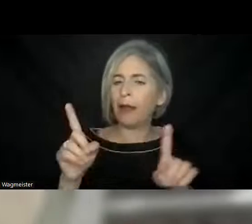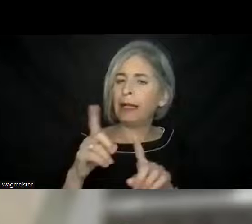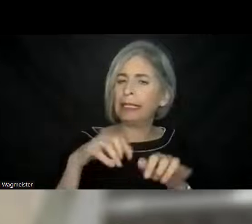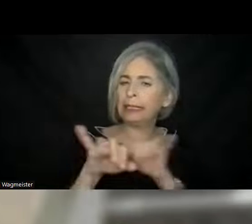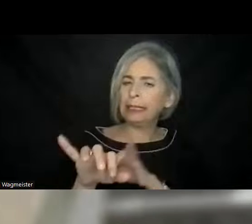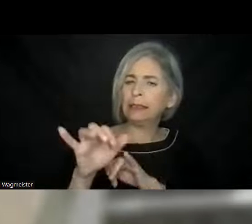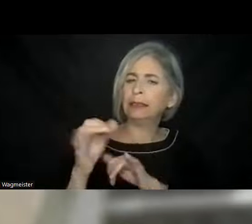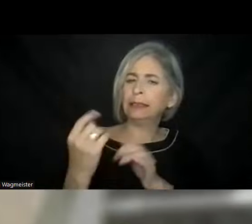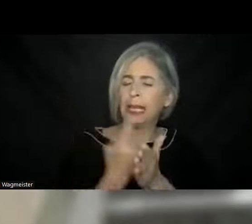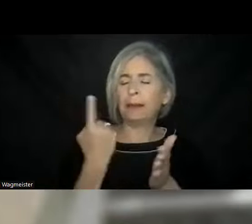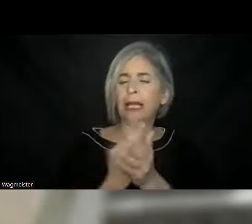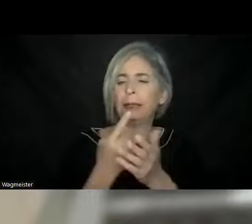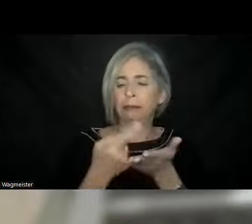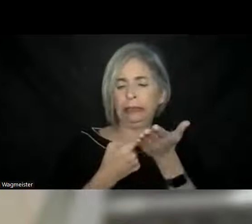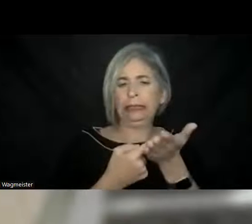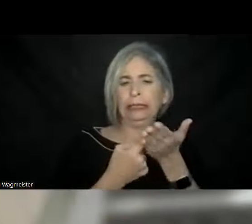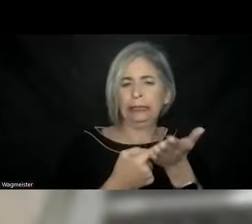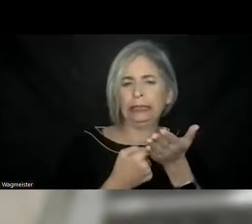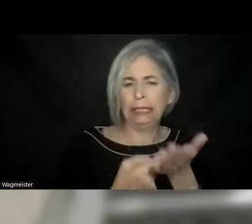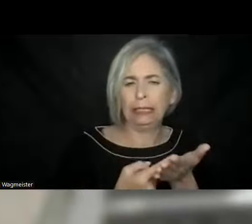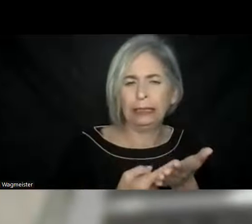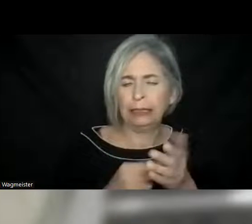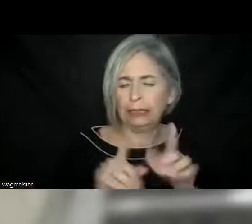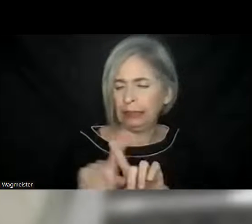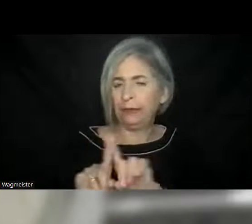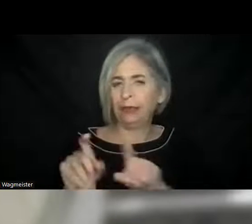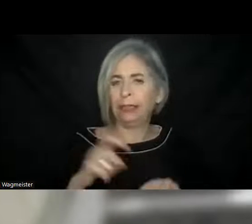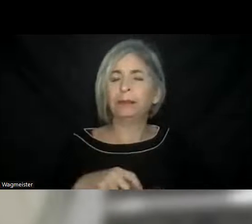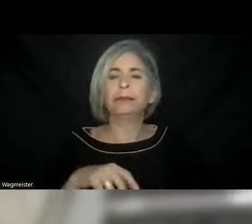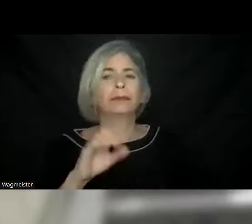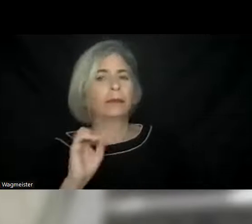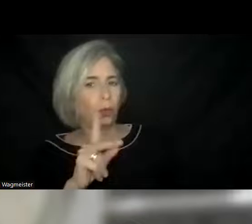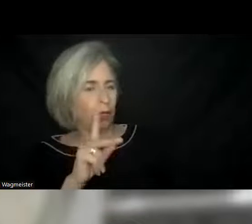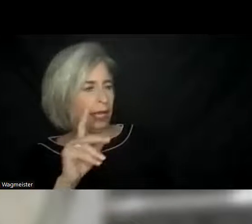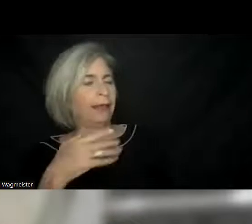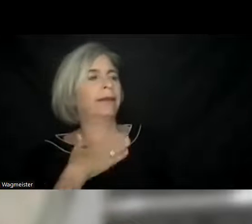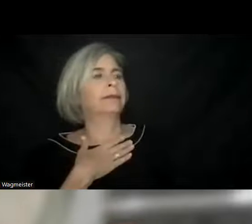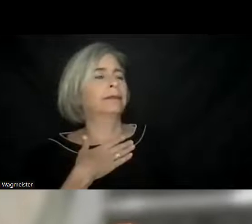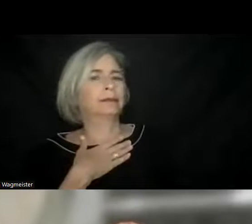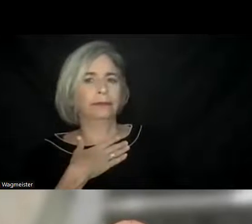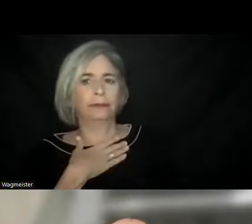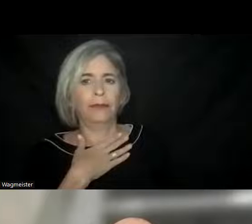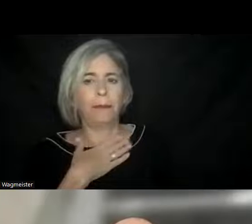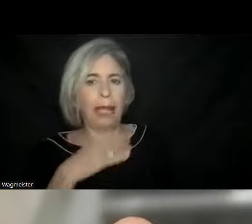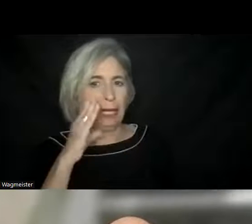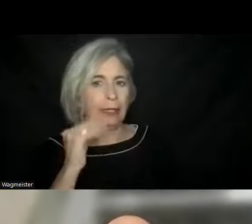sometimes discussed at different levels. Okay, so from my quite long experience with